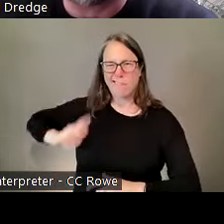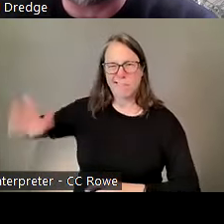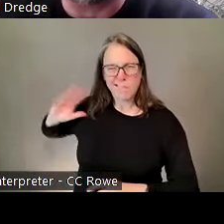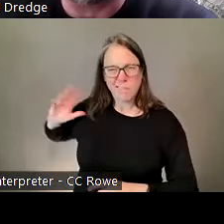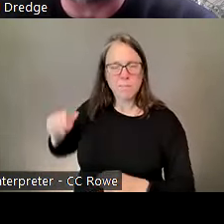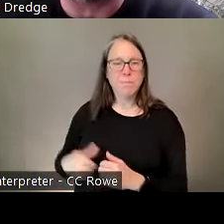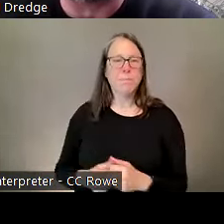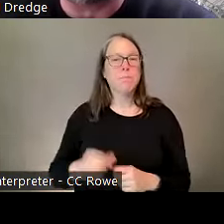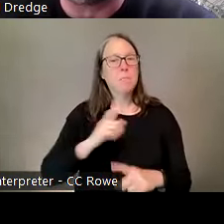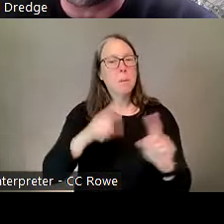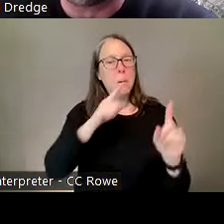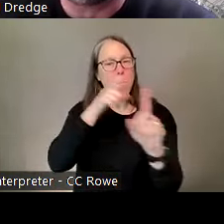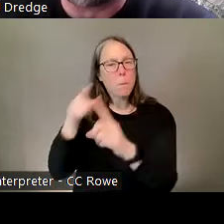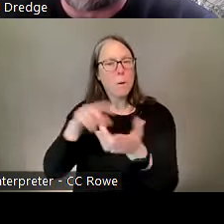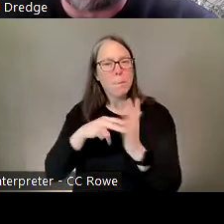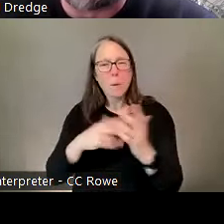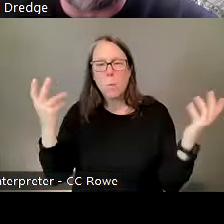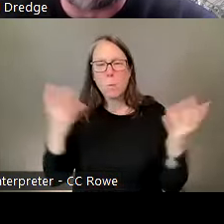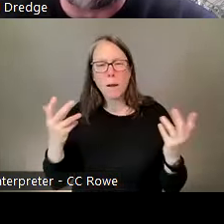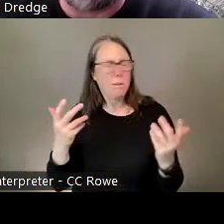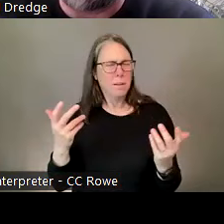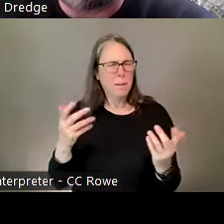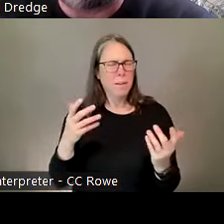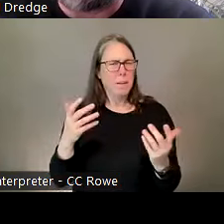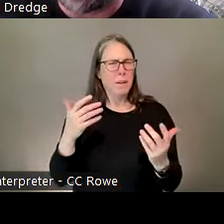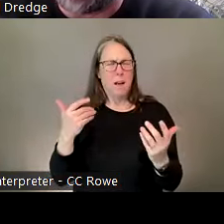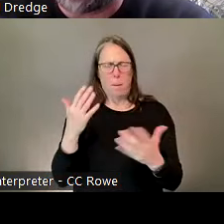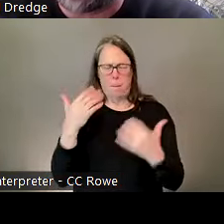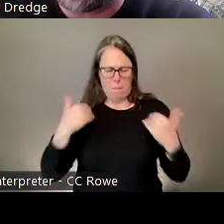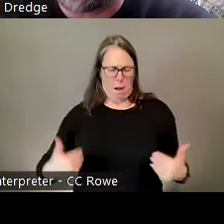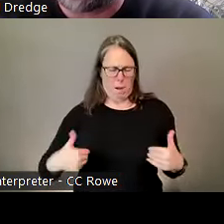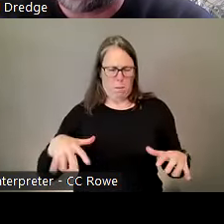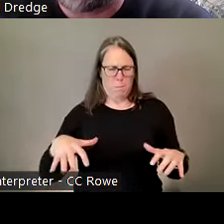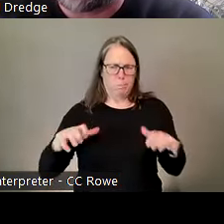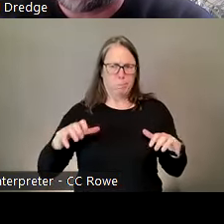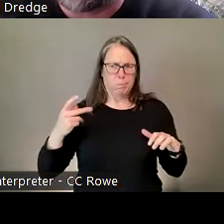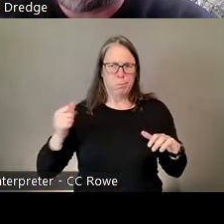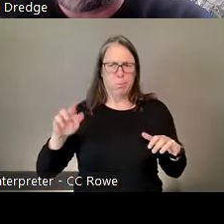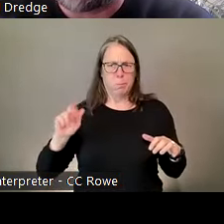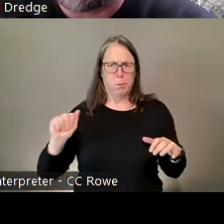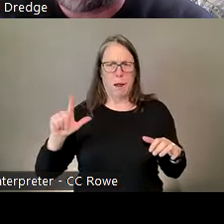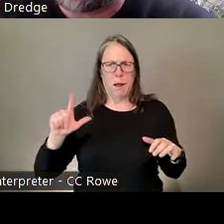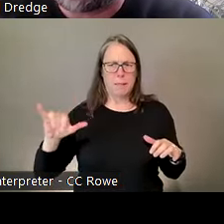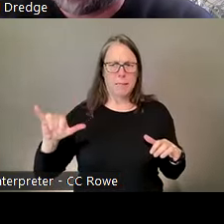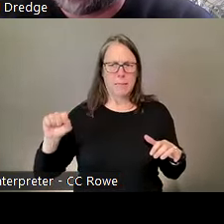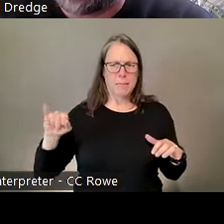basically what this means is there's some form of paralysis due to the brain.